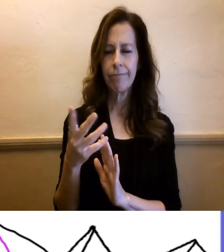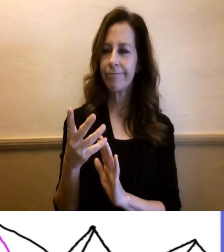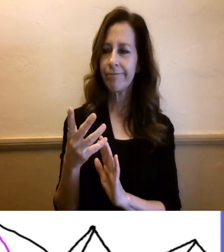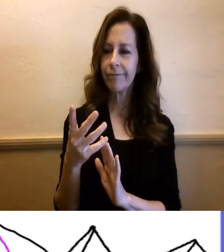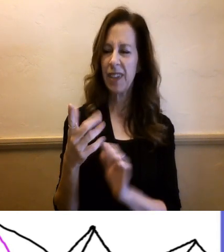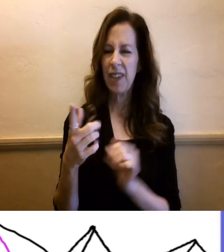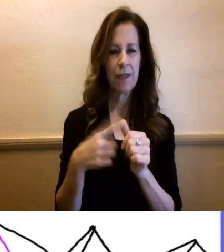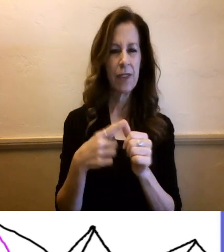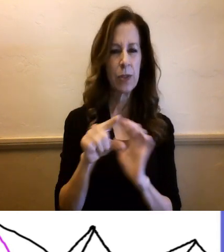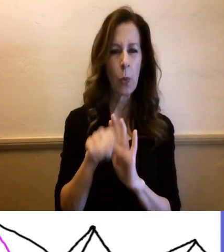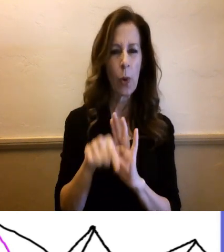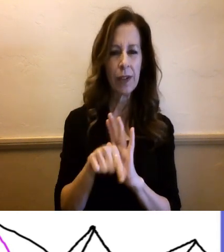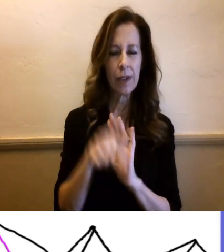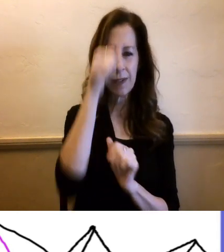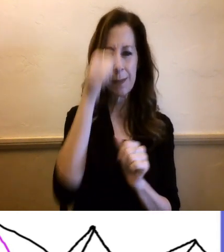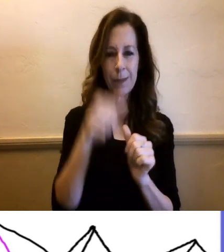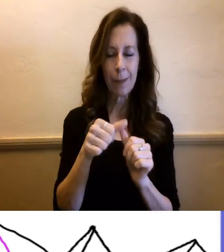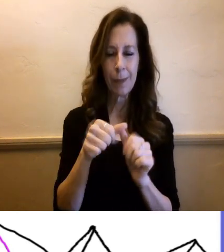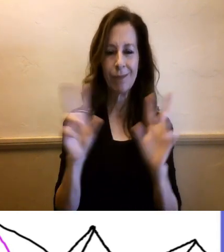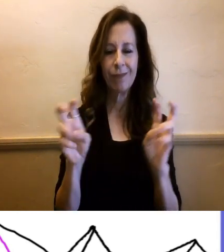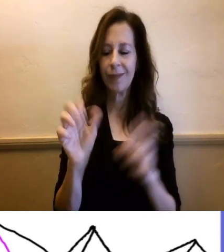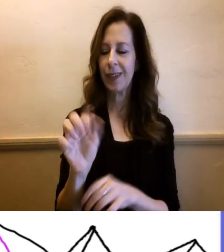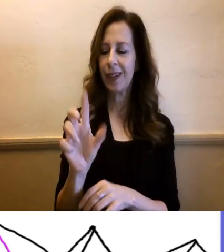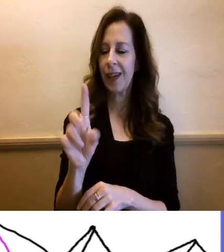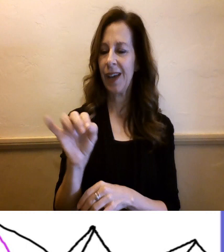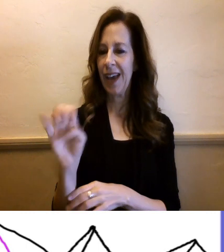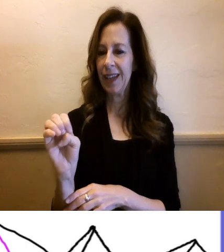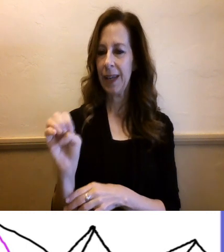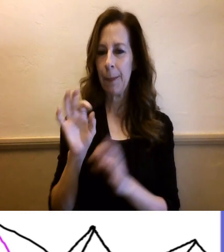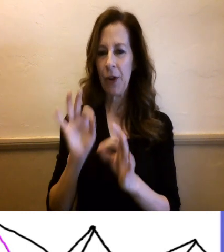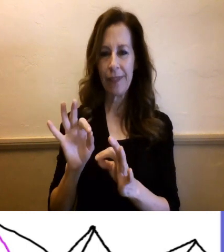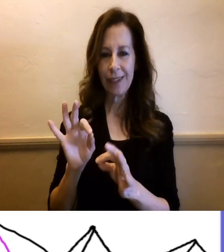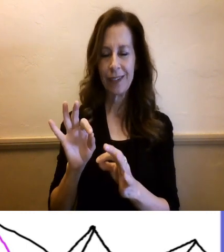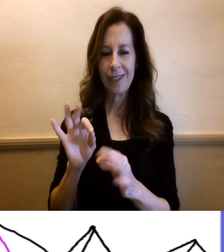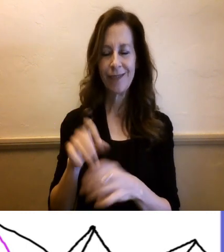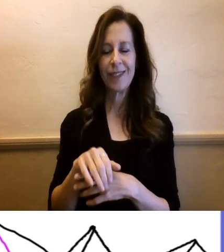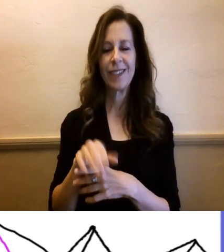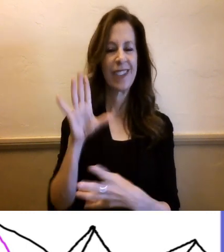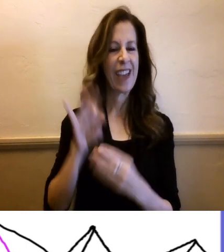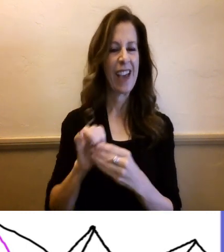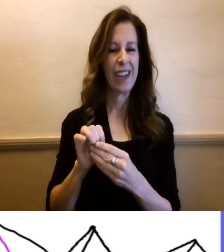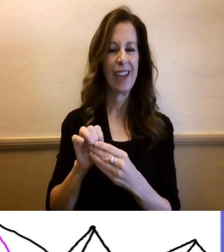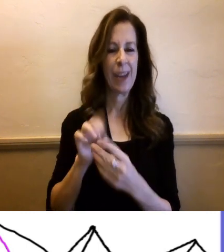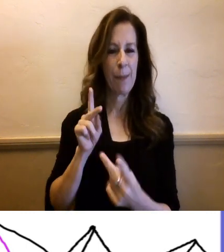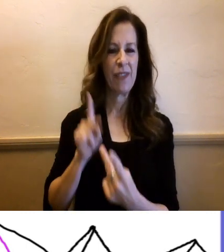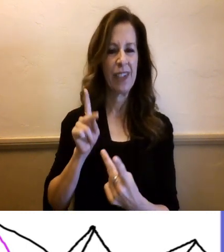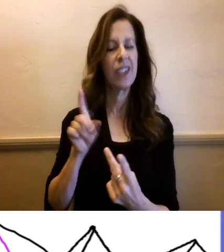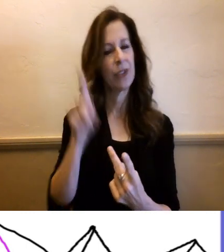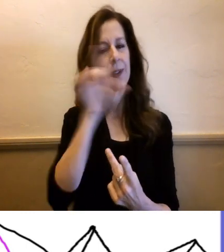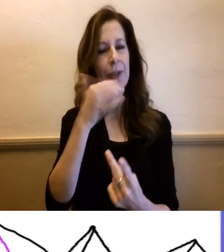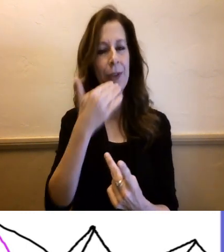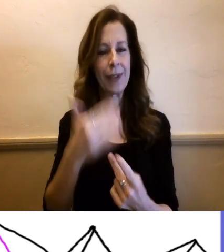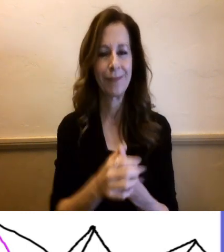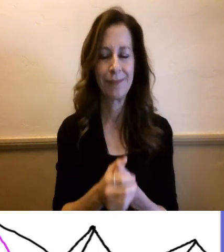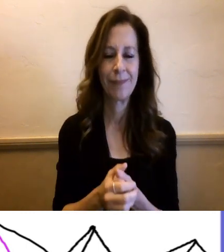was it, first quarter. Remember Addie Perfect? It should look pretty good. Okay. All right, so let's look at the